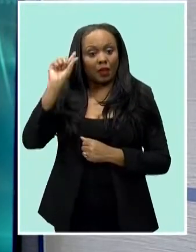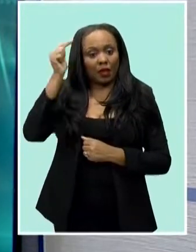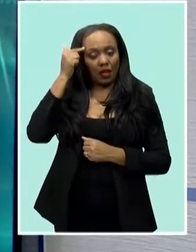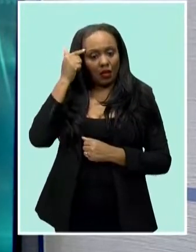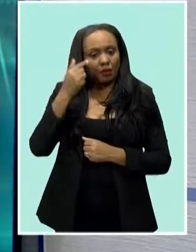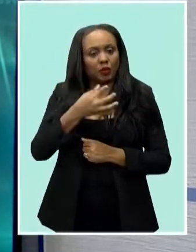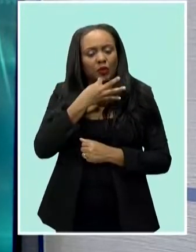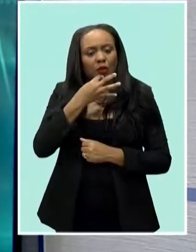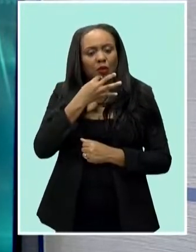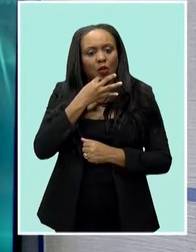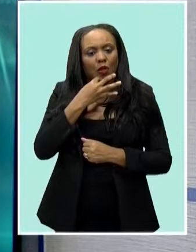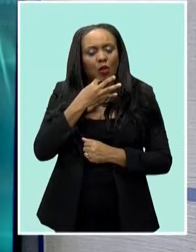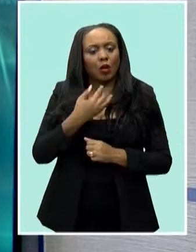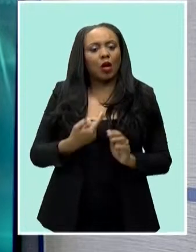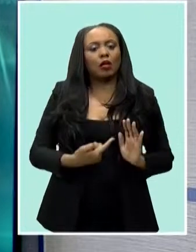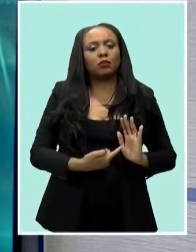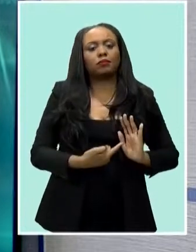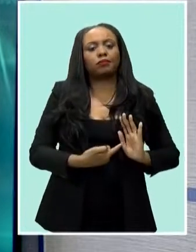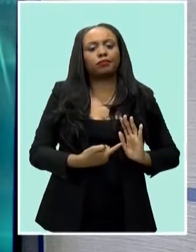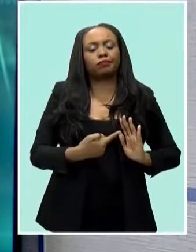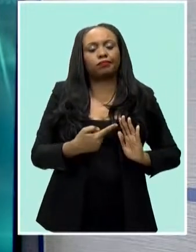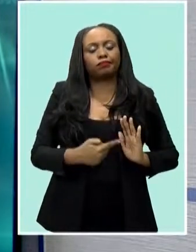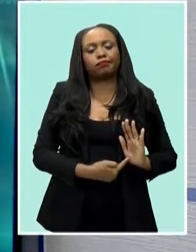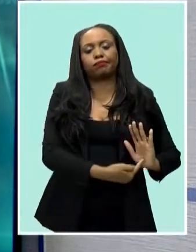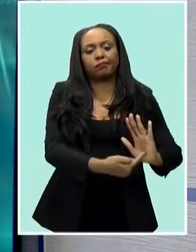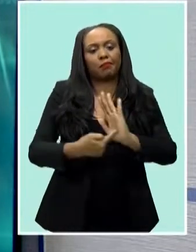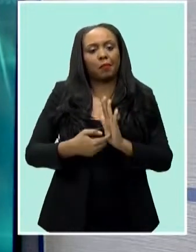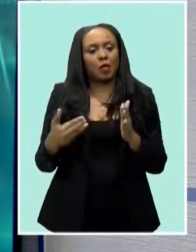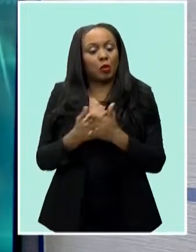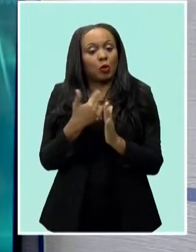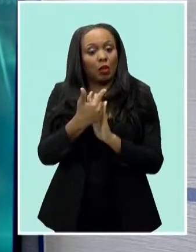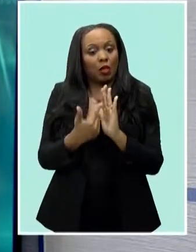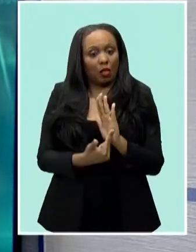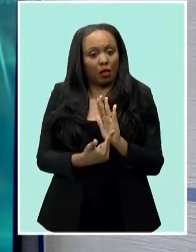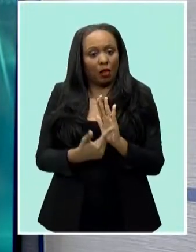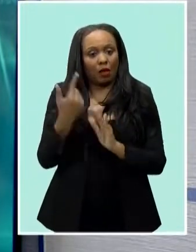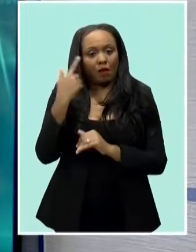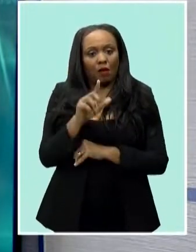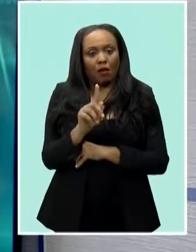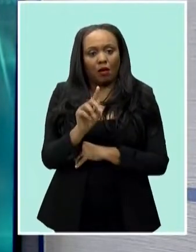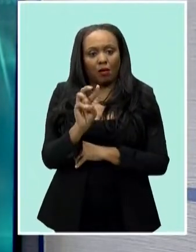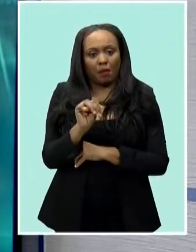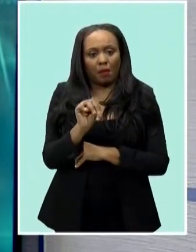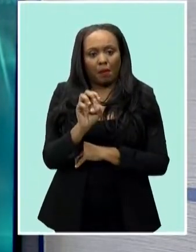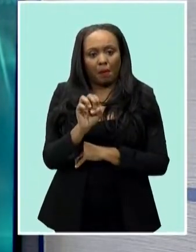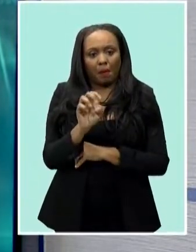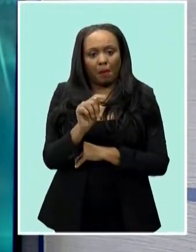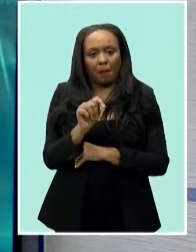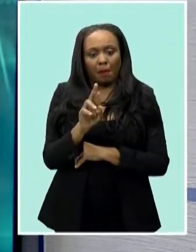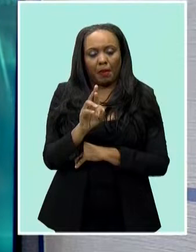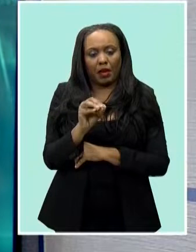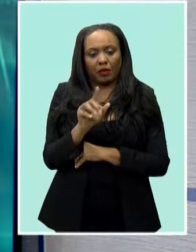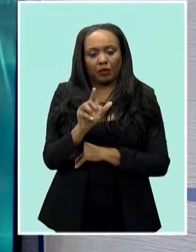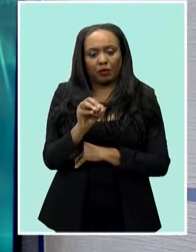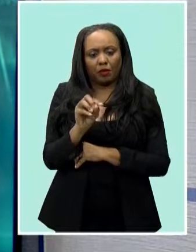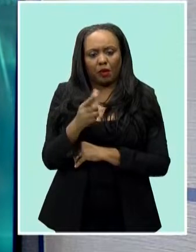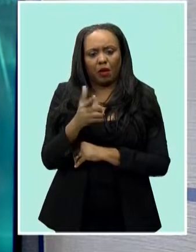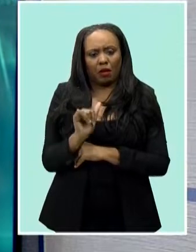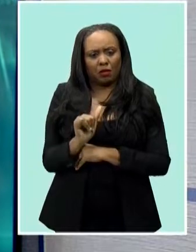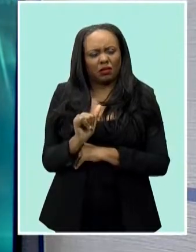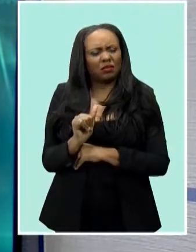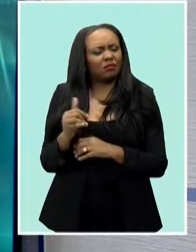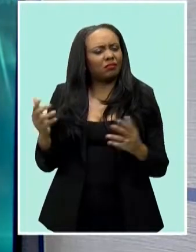is set to roll out new legislation related to metrology, or the science of measurement. And that's according to Minister of Small